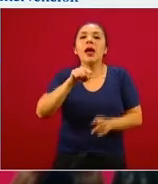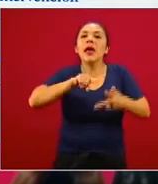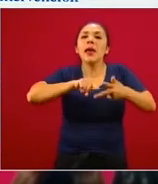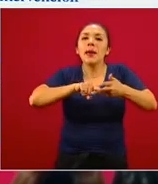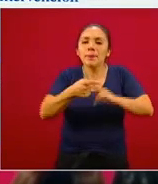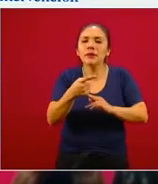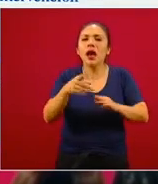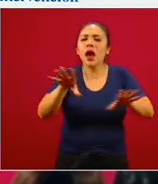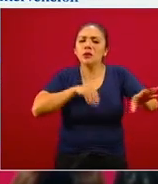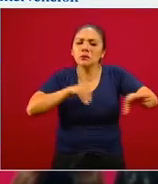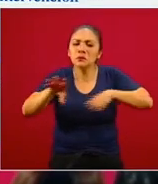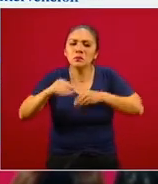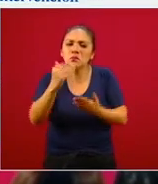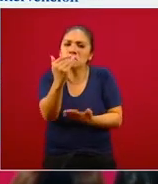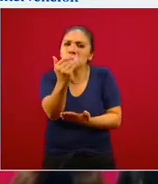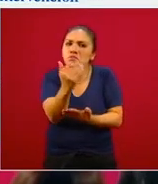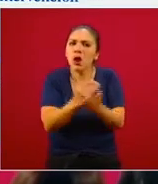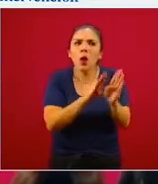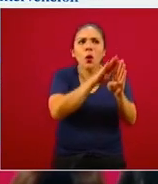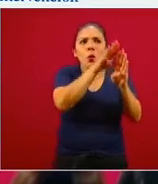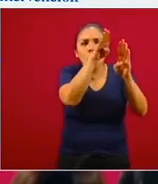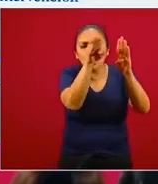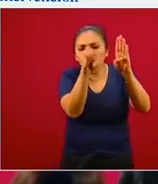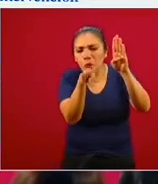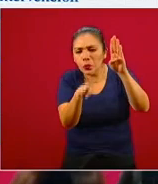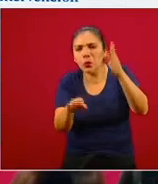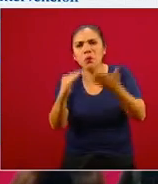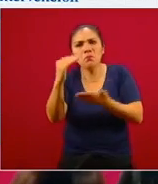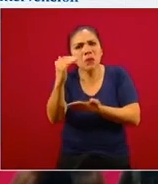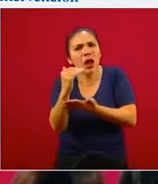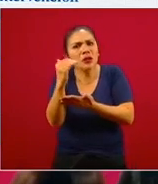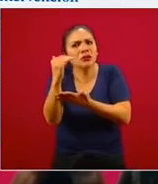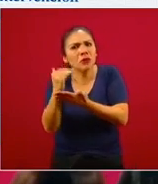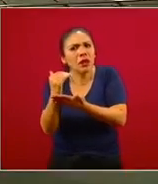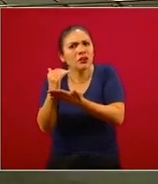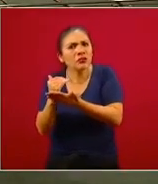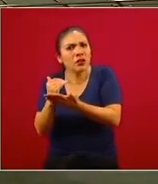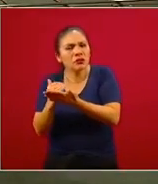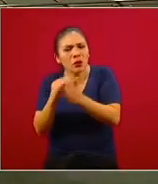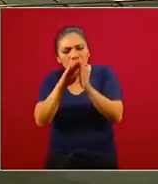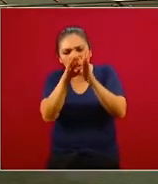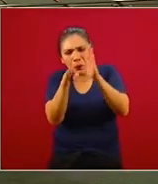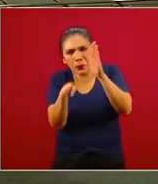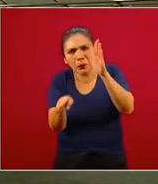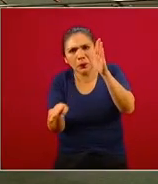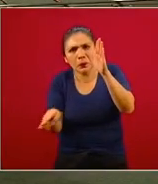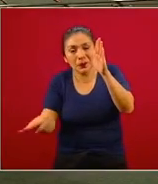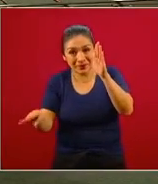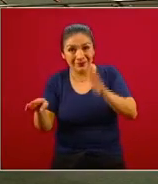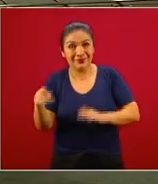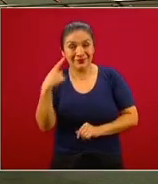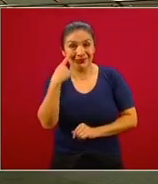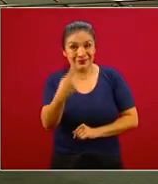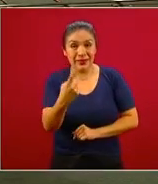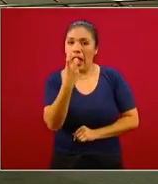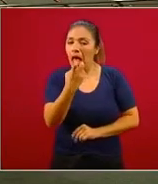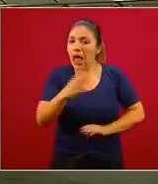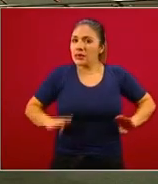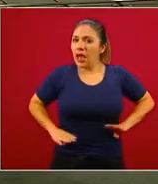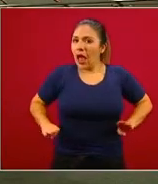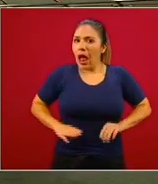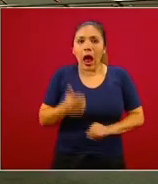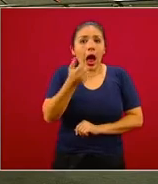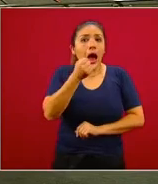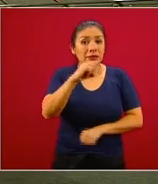And then after a peak is reached and herd immunity in a specific locality is reached, then the